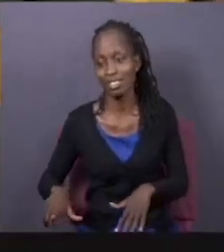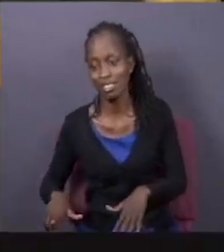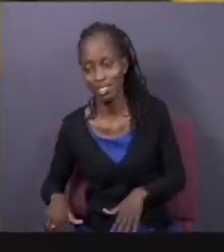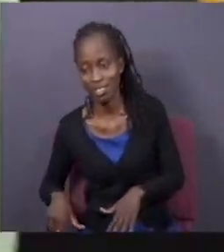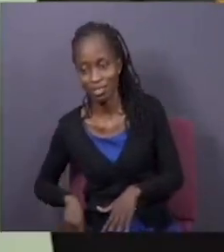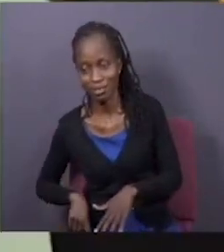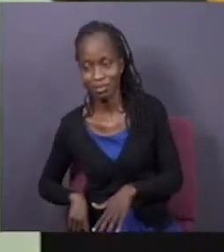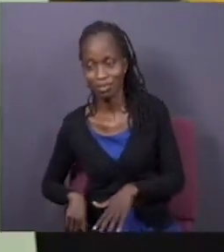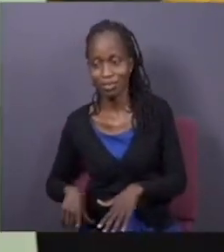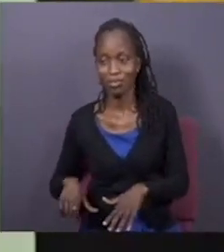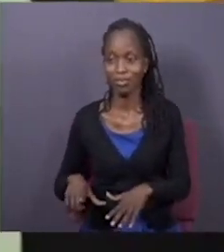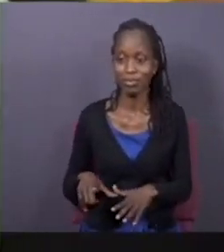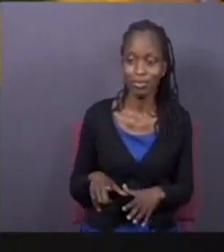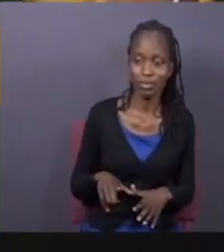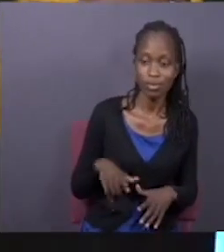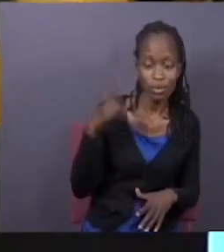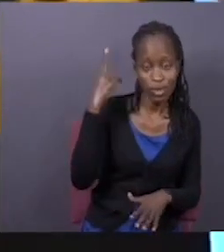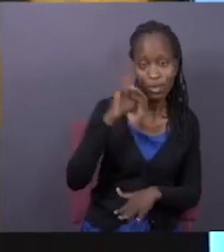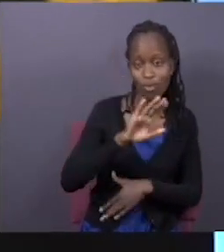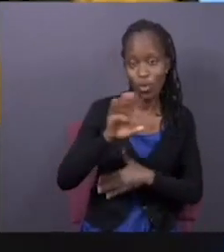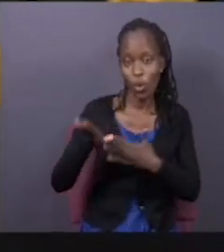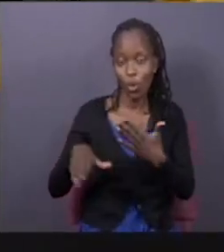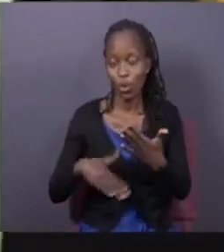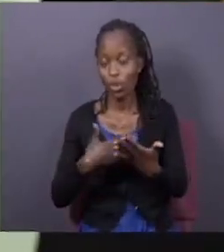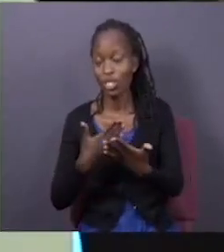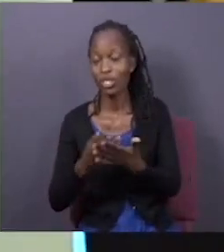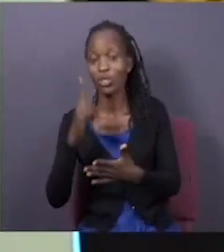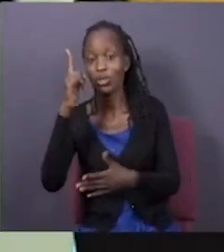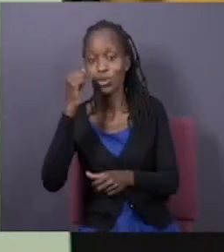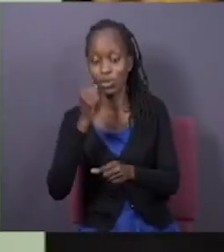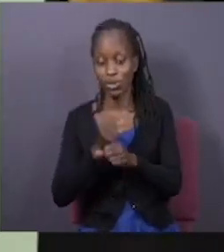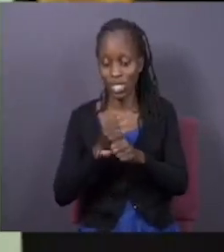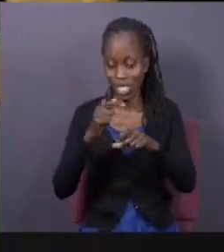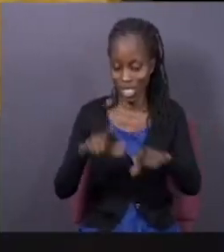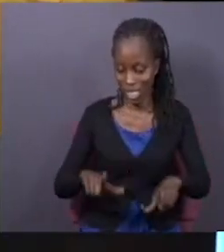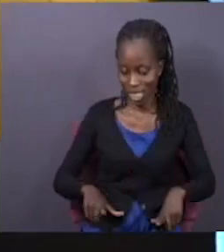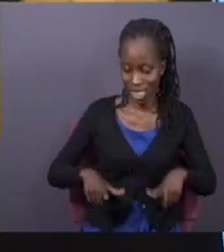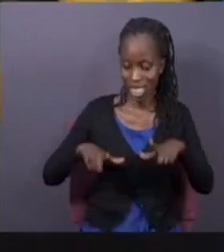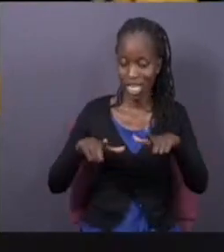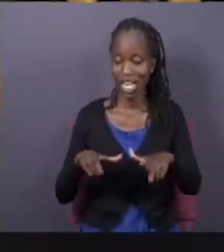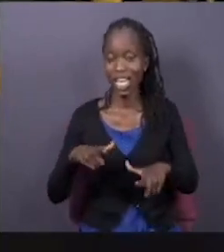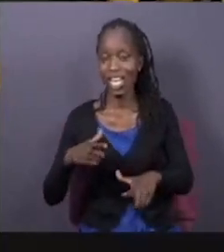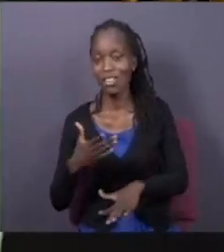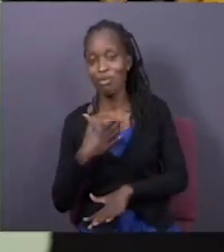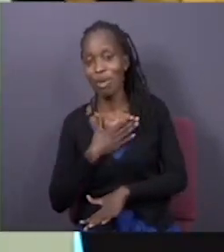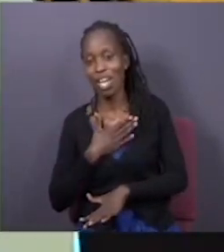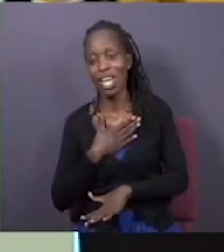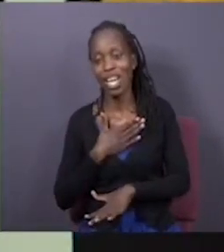Lord. Well, for all you've done in my life,